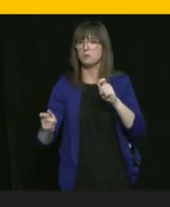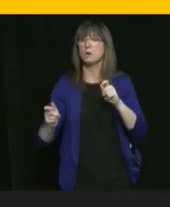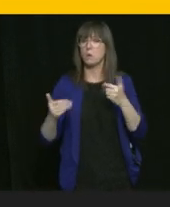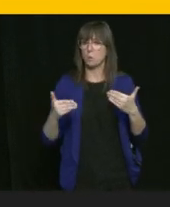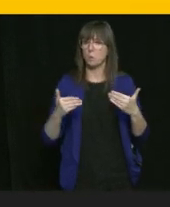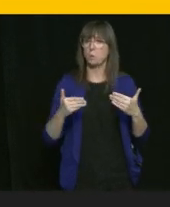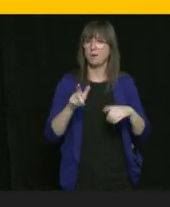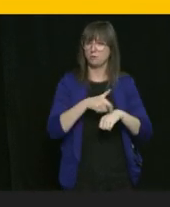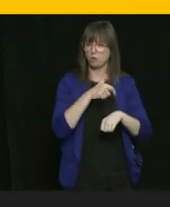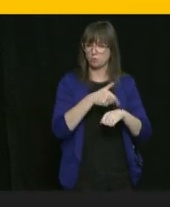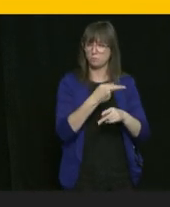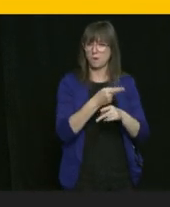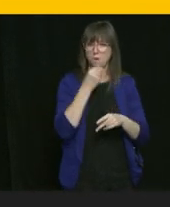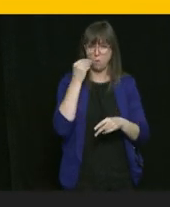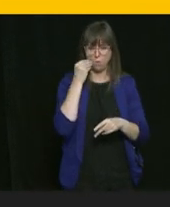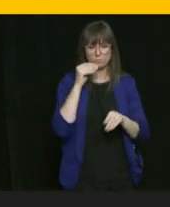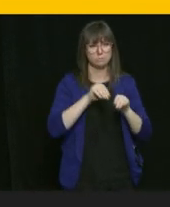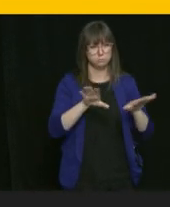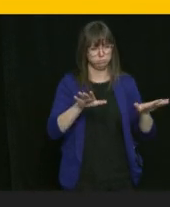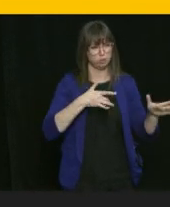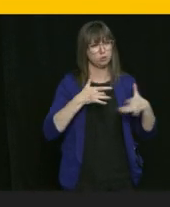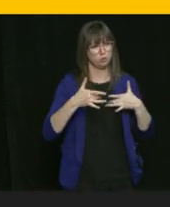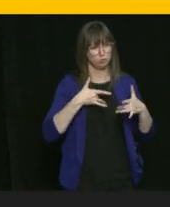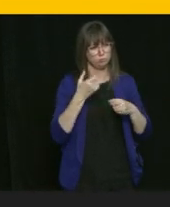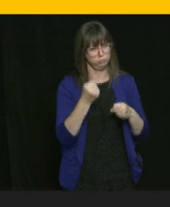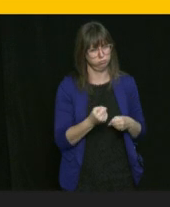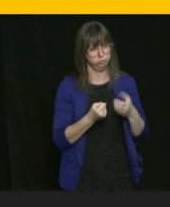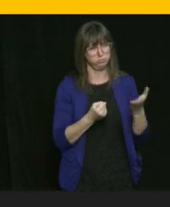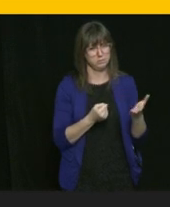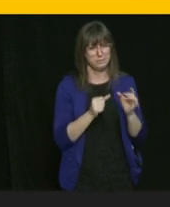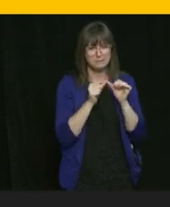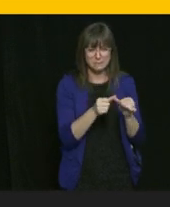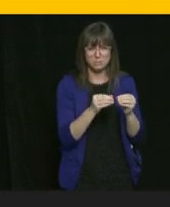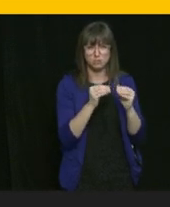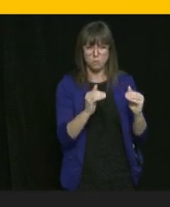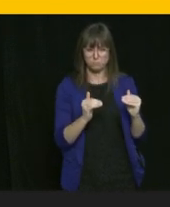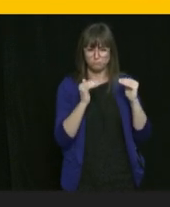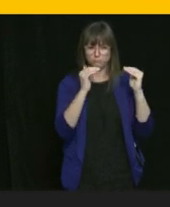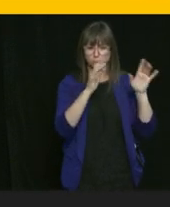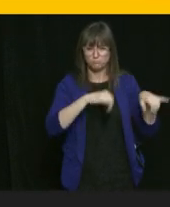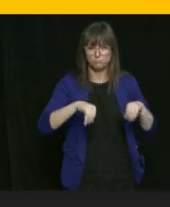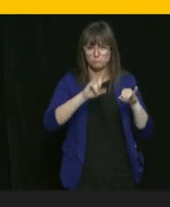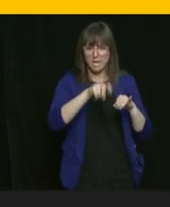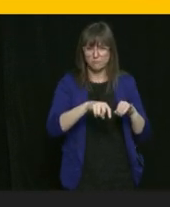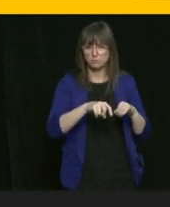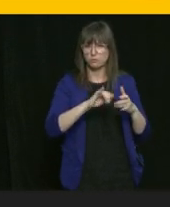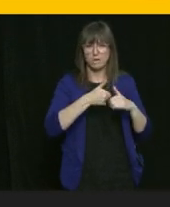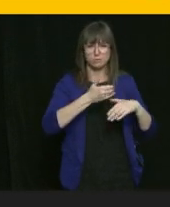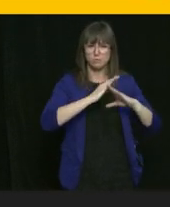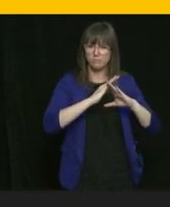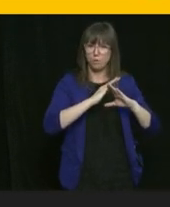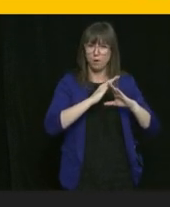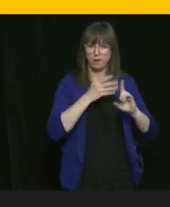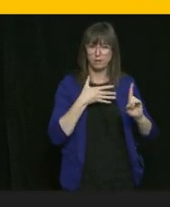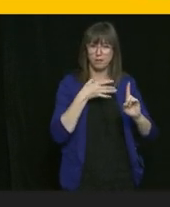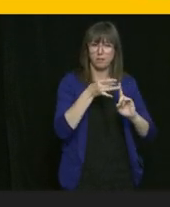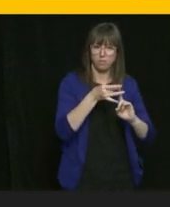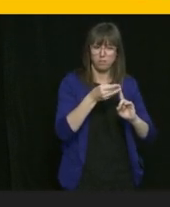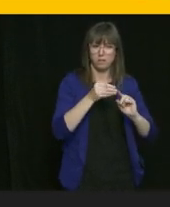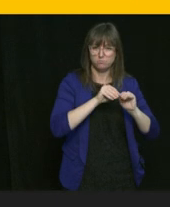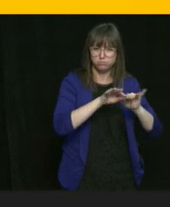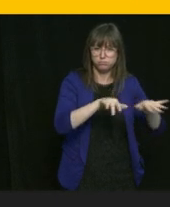in long-term care facilities, where we must continue to strengthen measures to prevent introductions and control spread through rapid